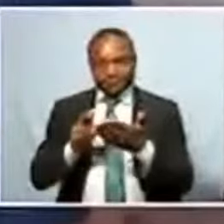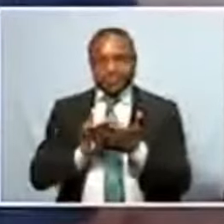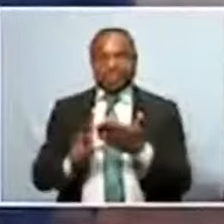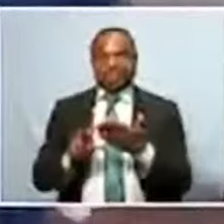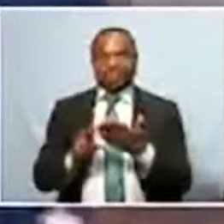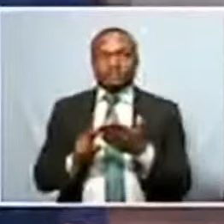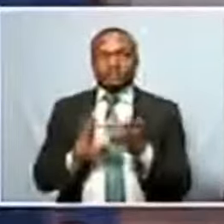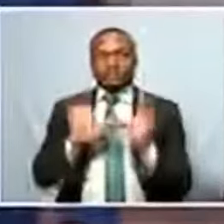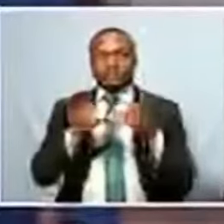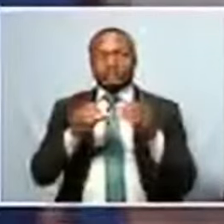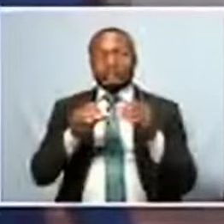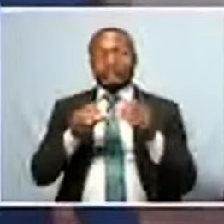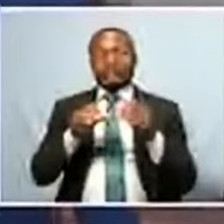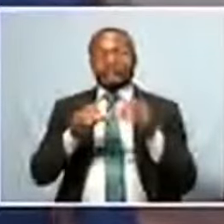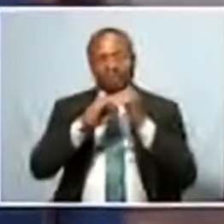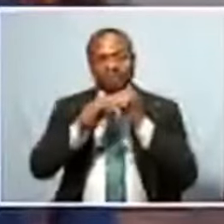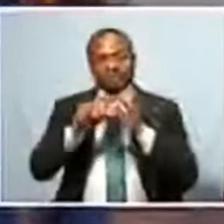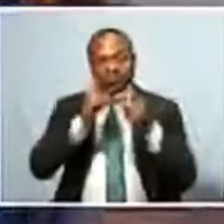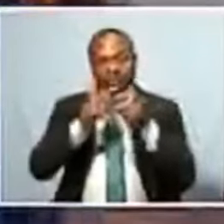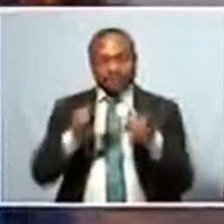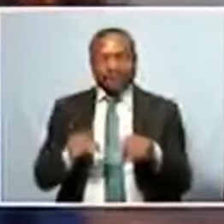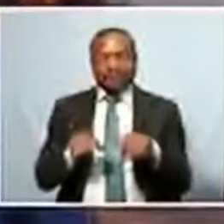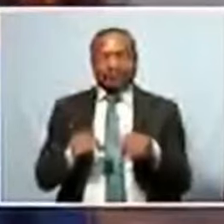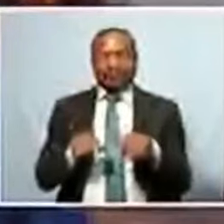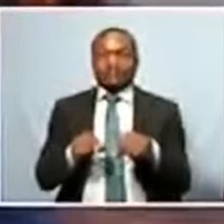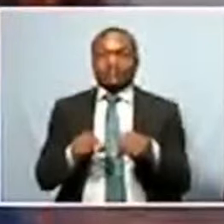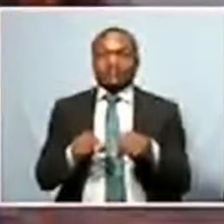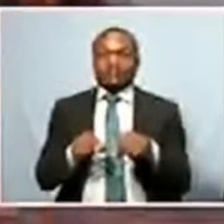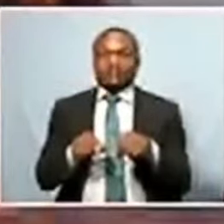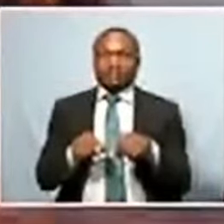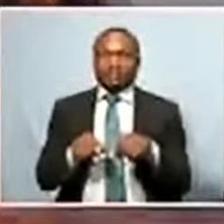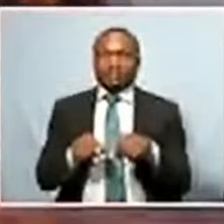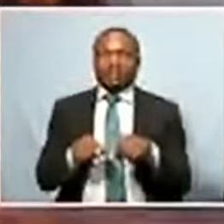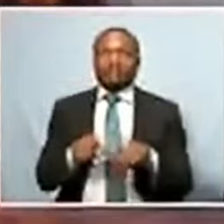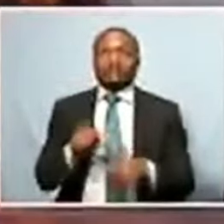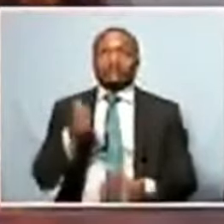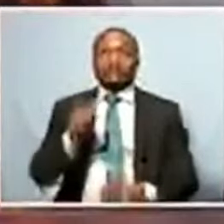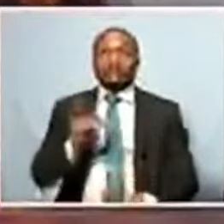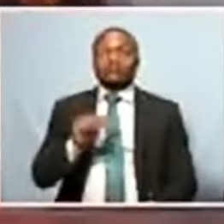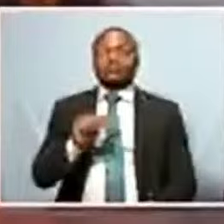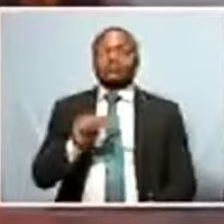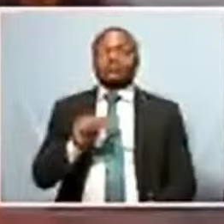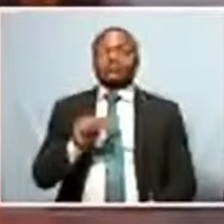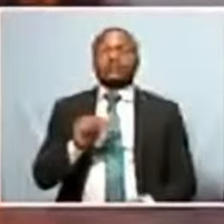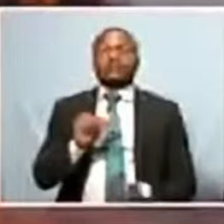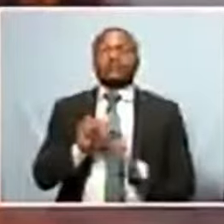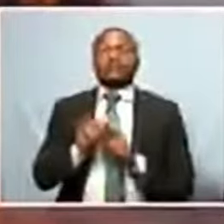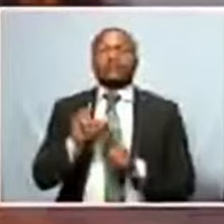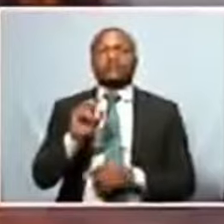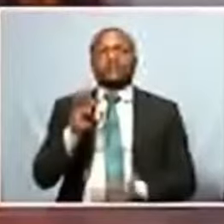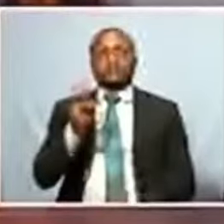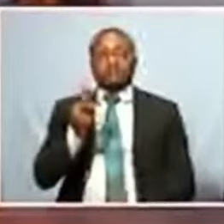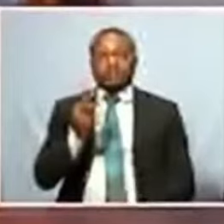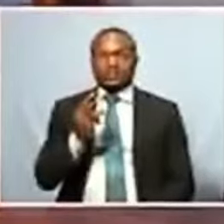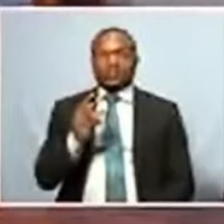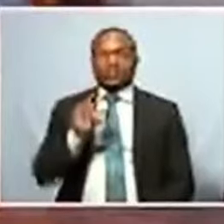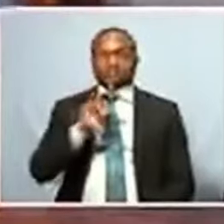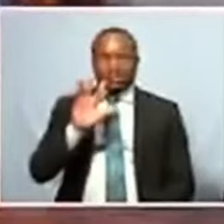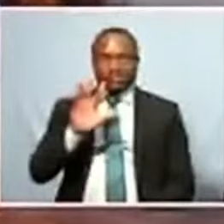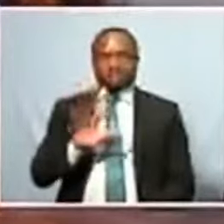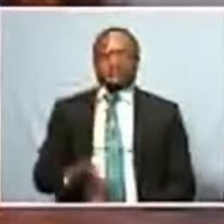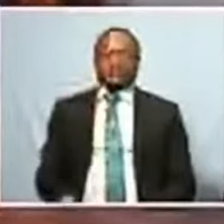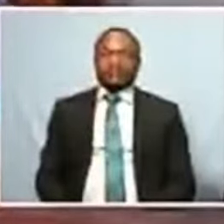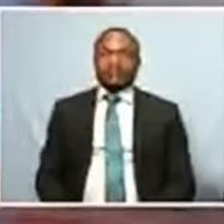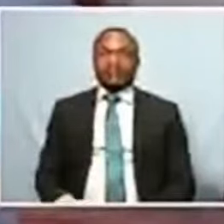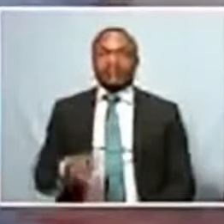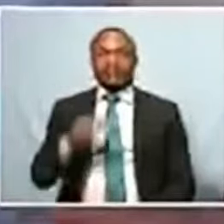and a committee stage is expected to be taken on 10th December 2025. The House also considered the